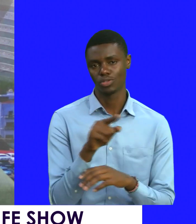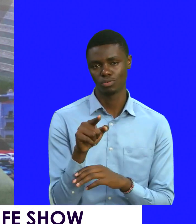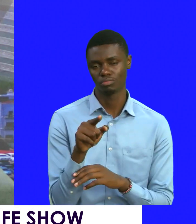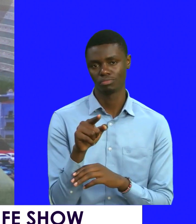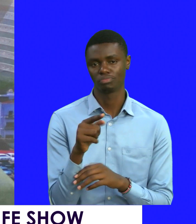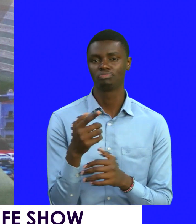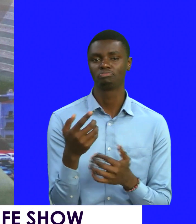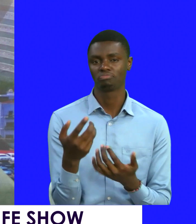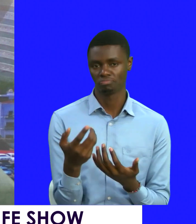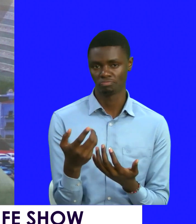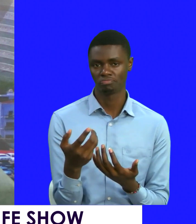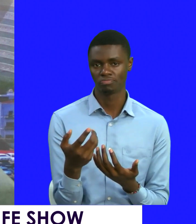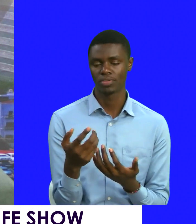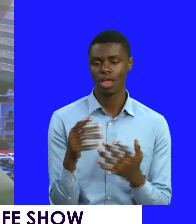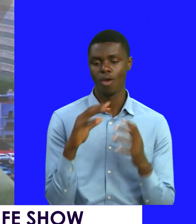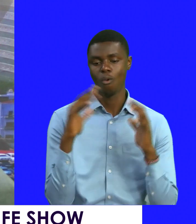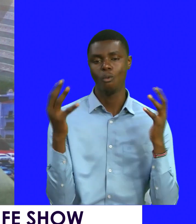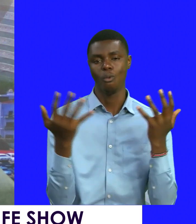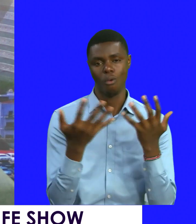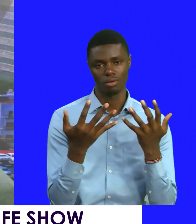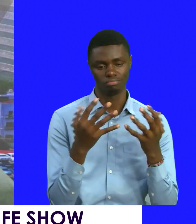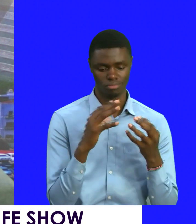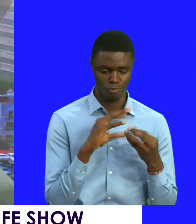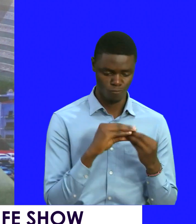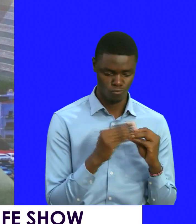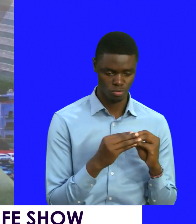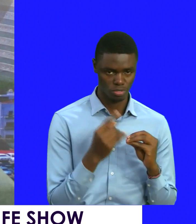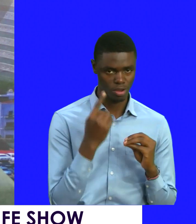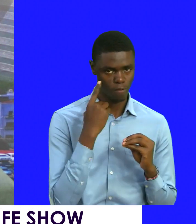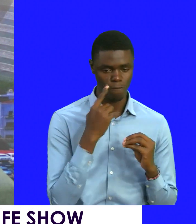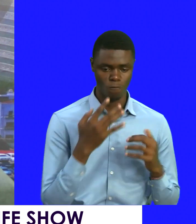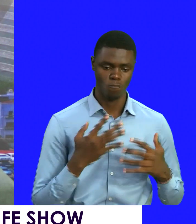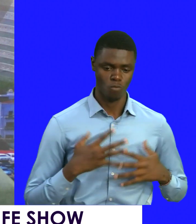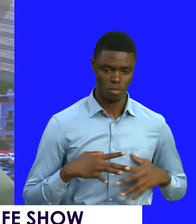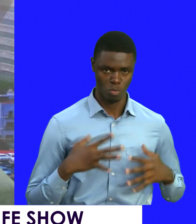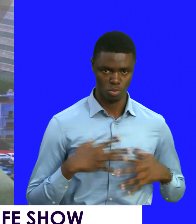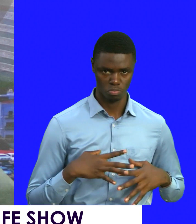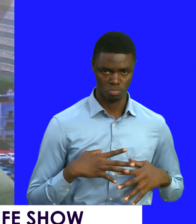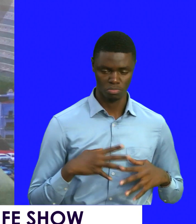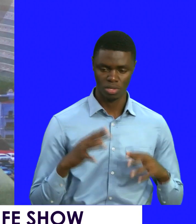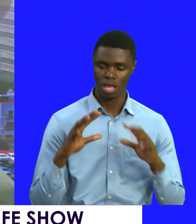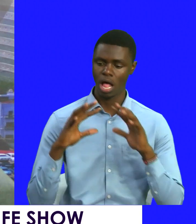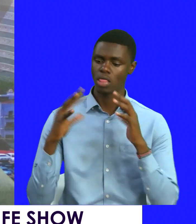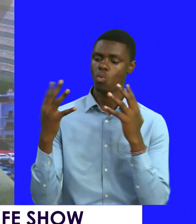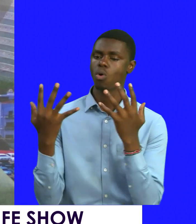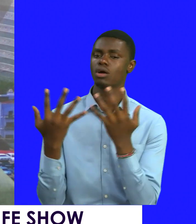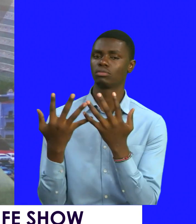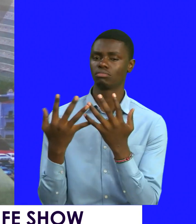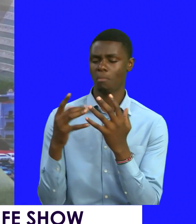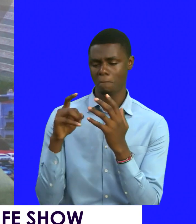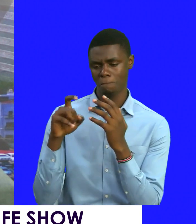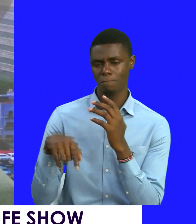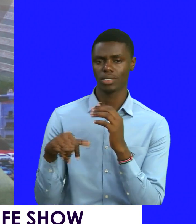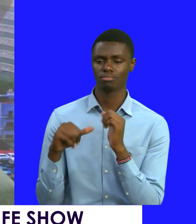my words. The world is formed for a human being. And the world is